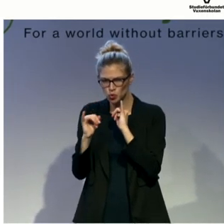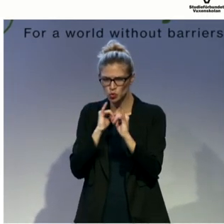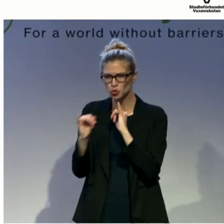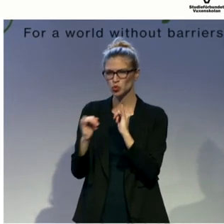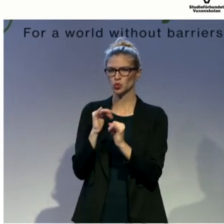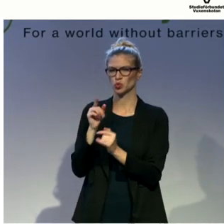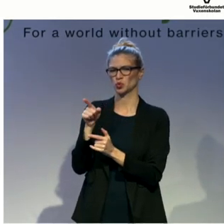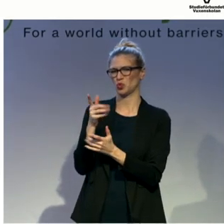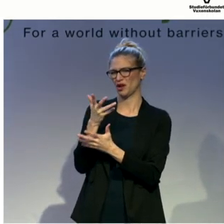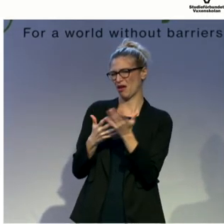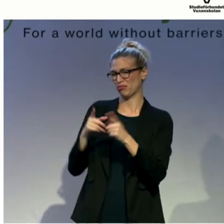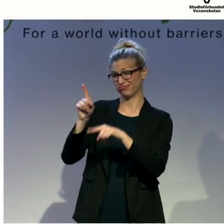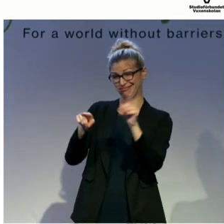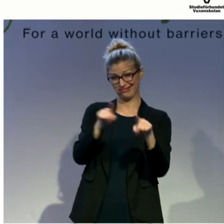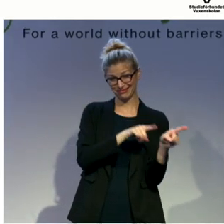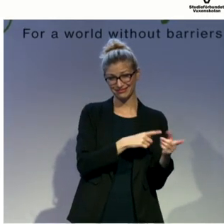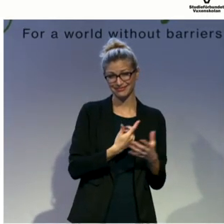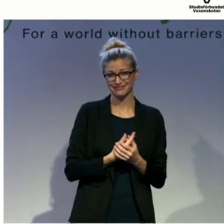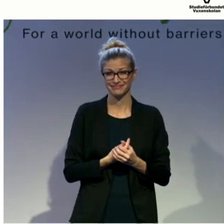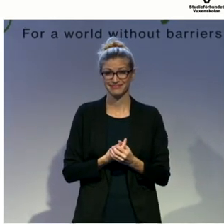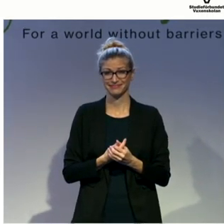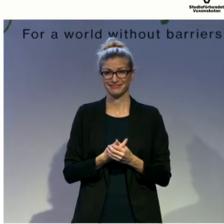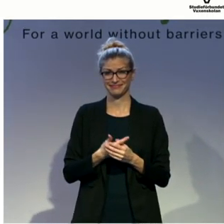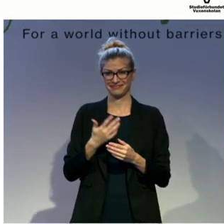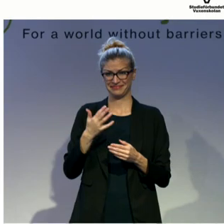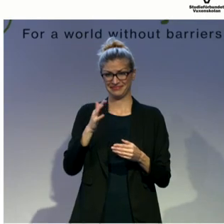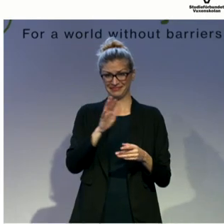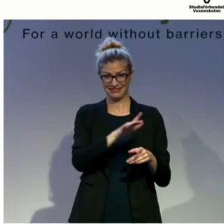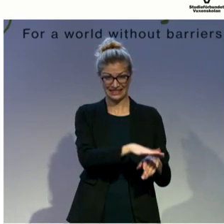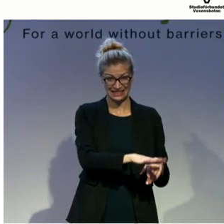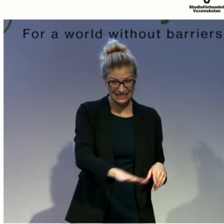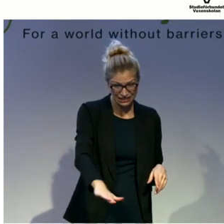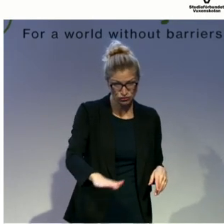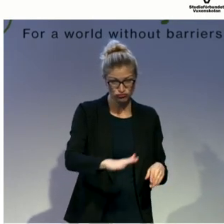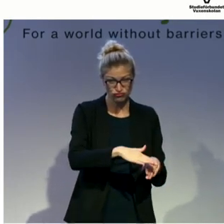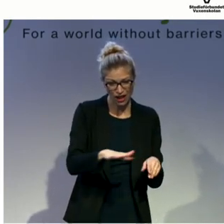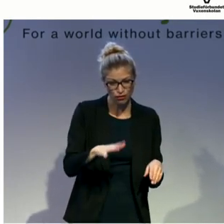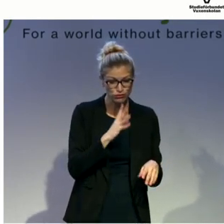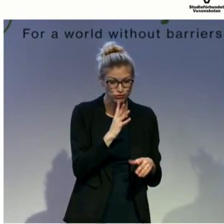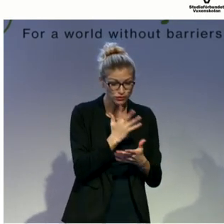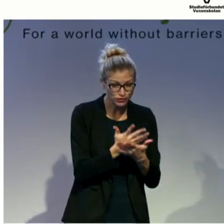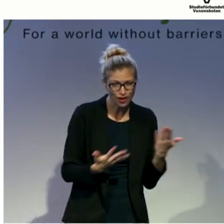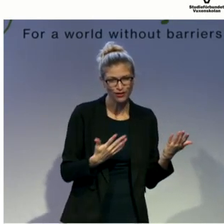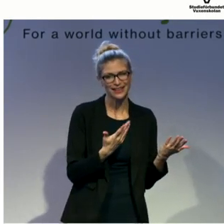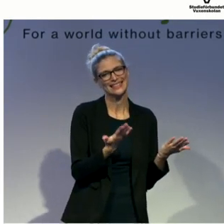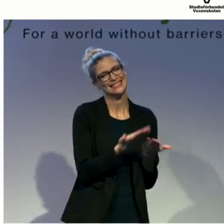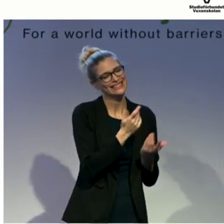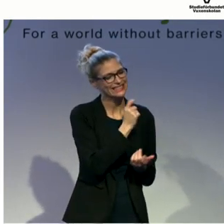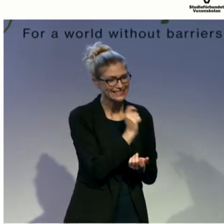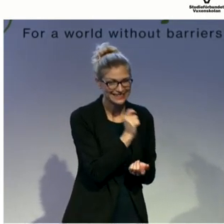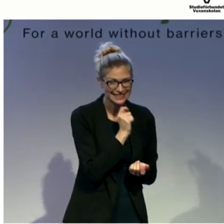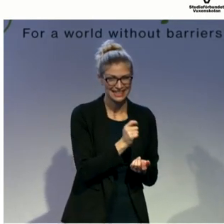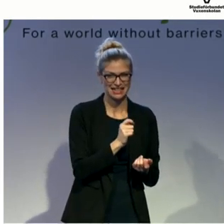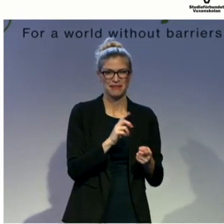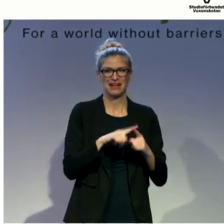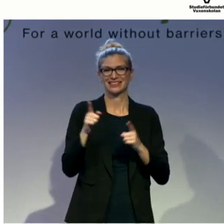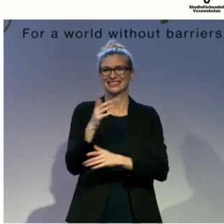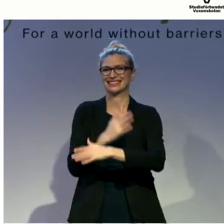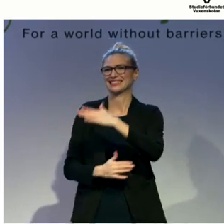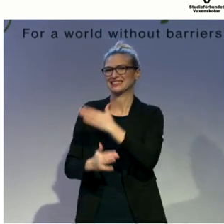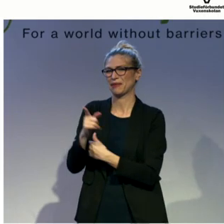intellectual disabilities. I want people and politicians to speak more in easy read even from start. If they do